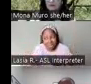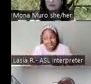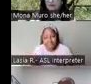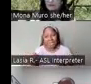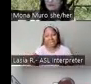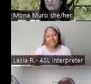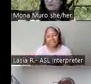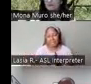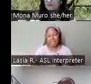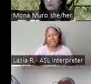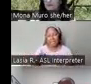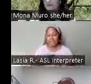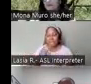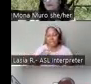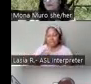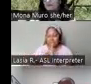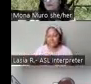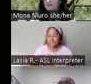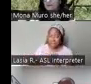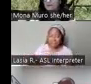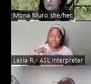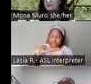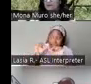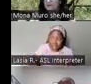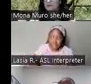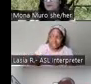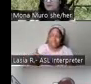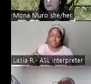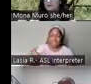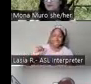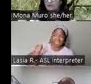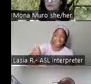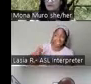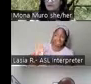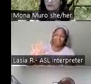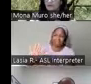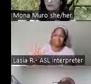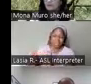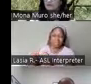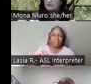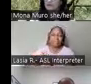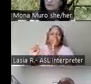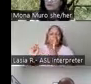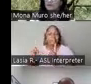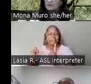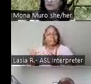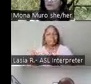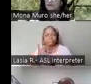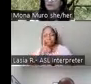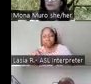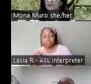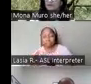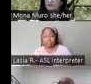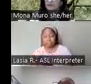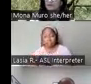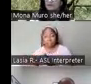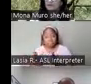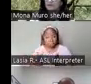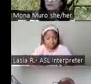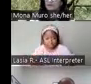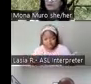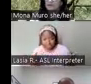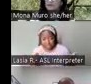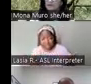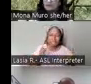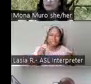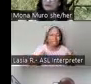differently. Other questions, other thoughts, something that you might be proud of, a shift that you've made or a shift that you've wanted to make and weren't quite sure